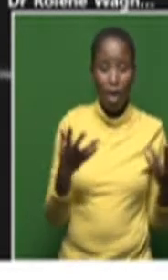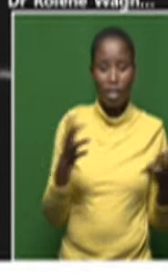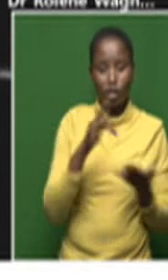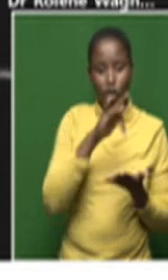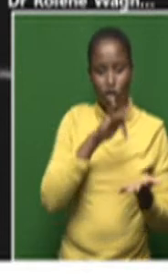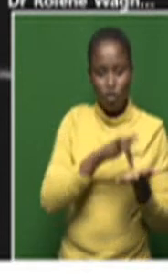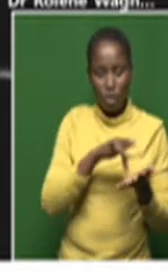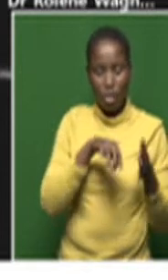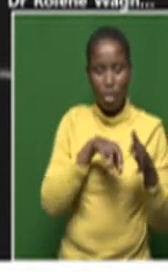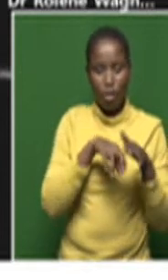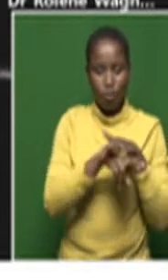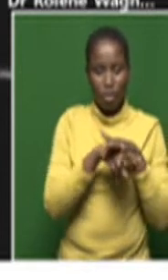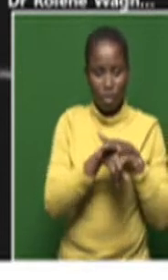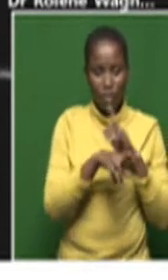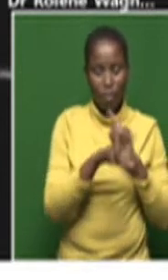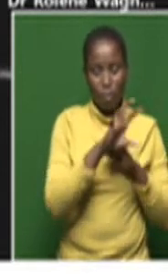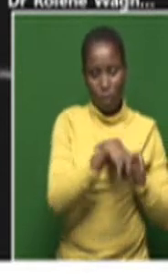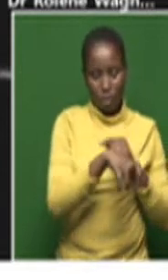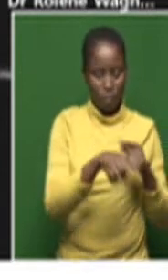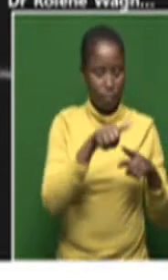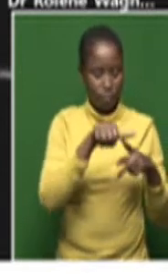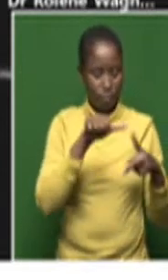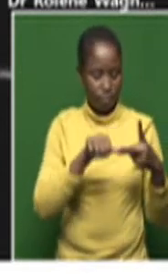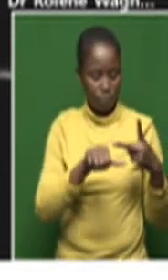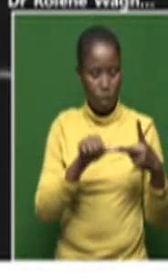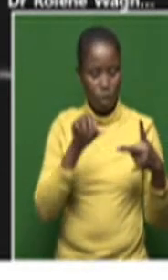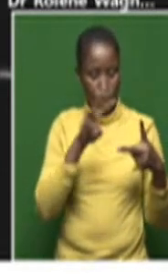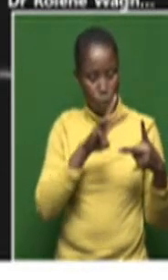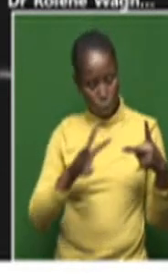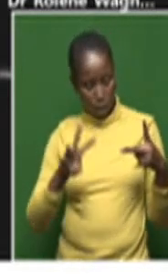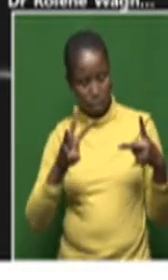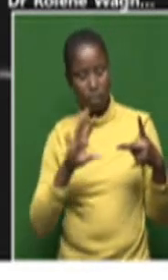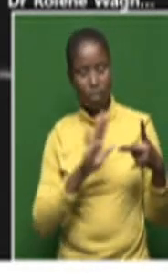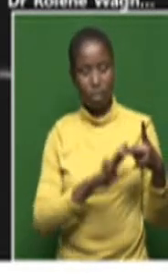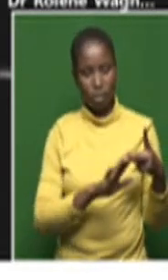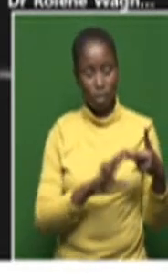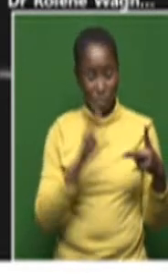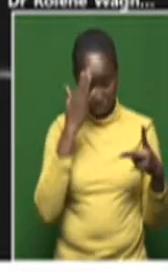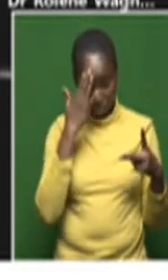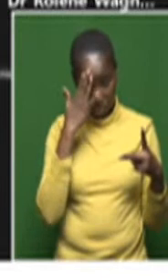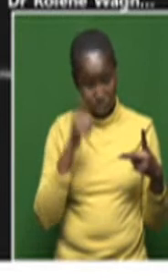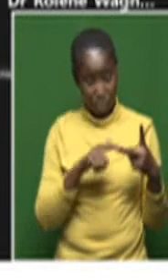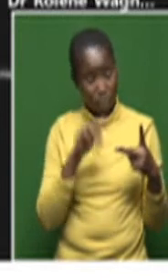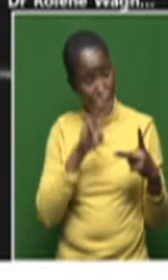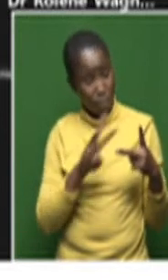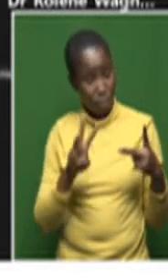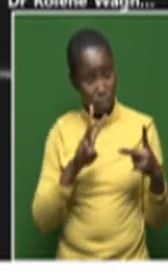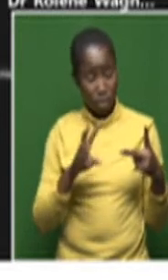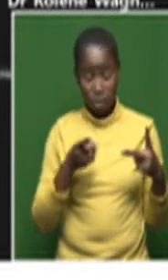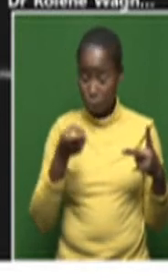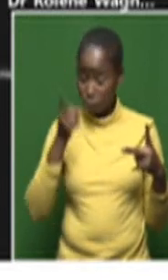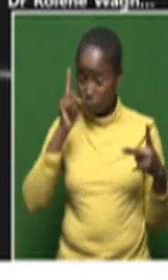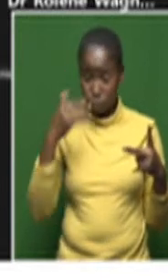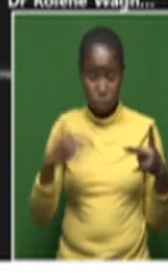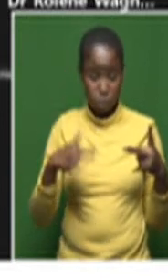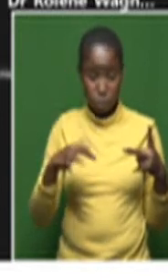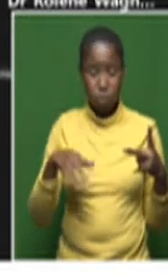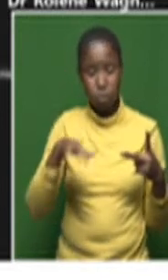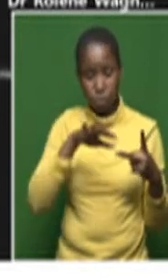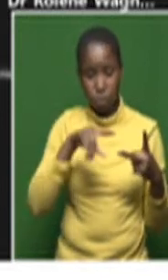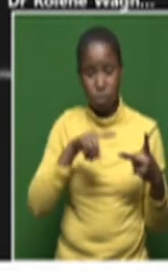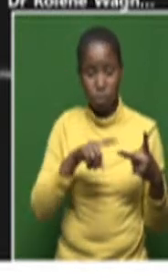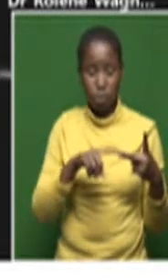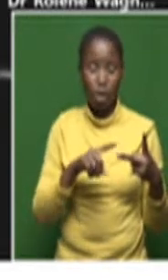region of our province, followed by the western region, which, as you're aware, was where our hotspot and the epicenter of